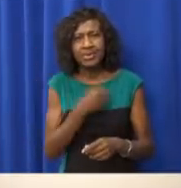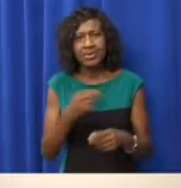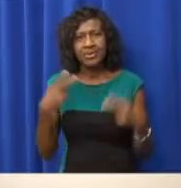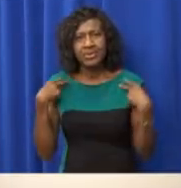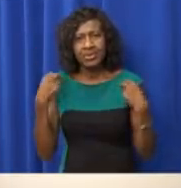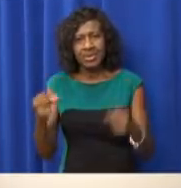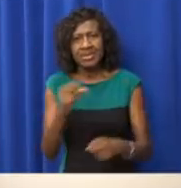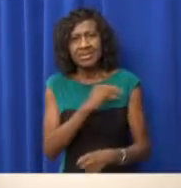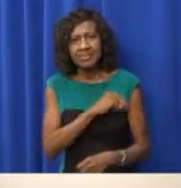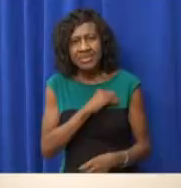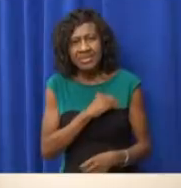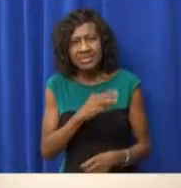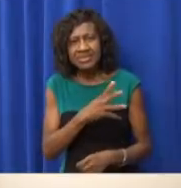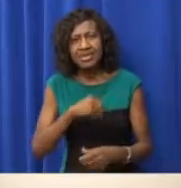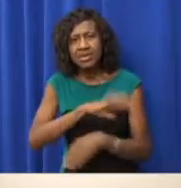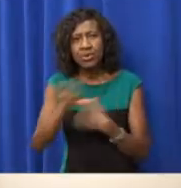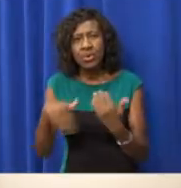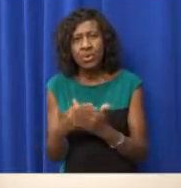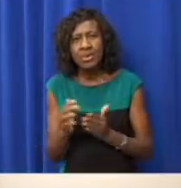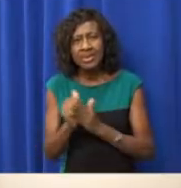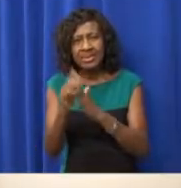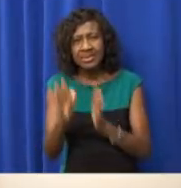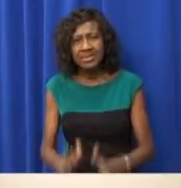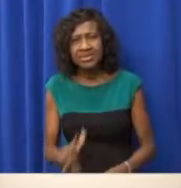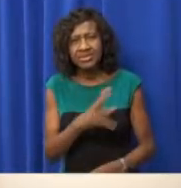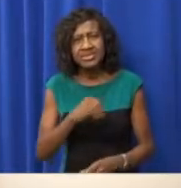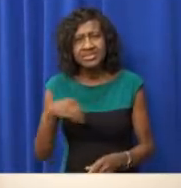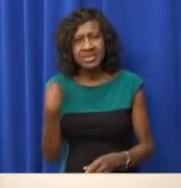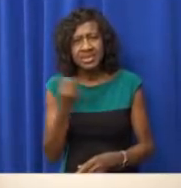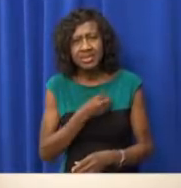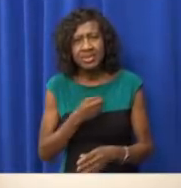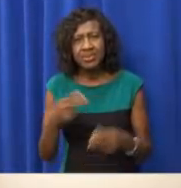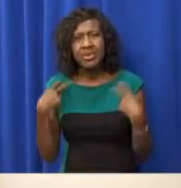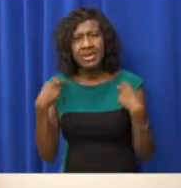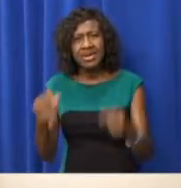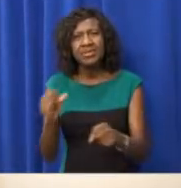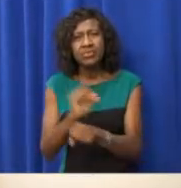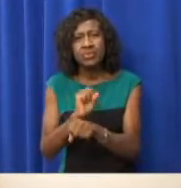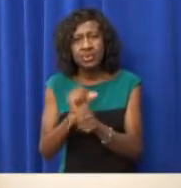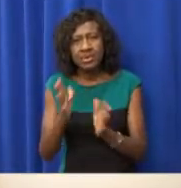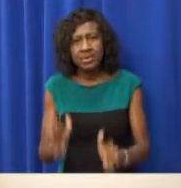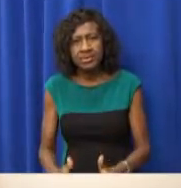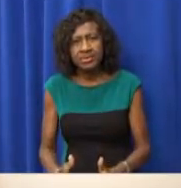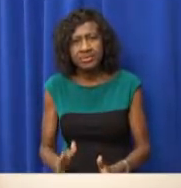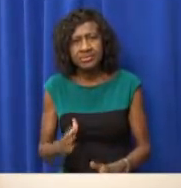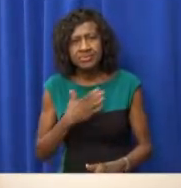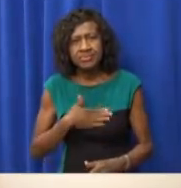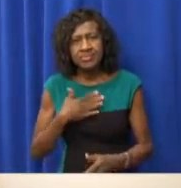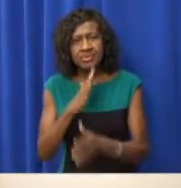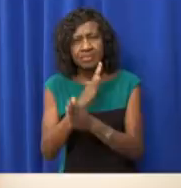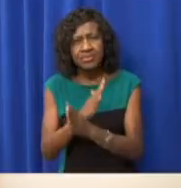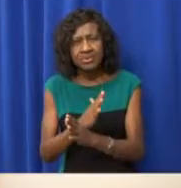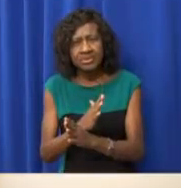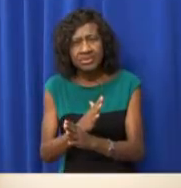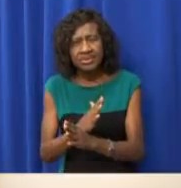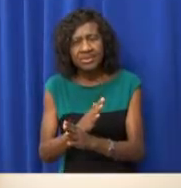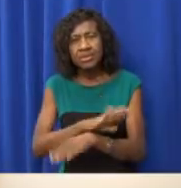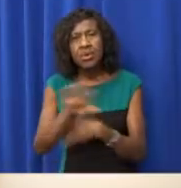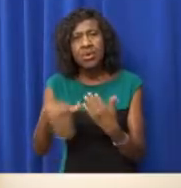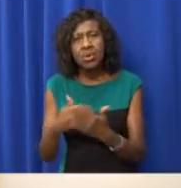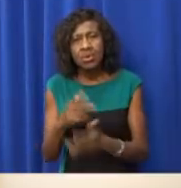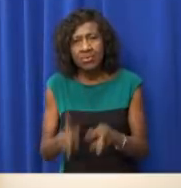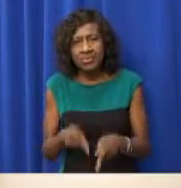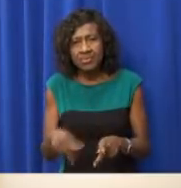minister, all our leaders, and our health professionals. Please protect all of our